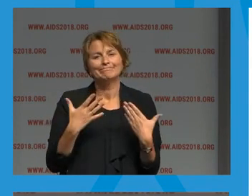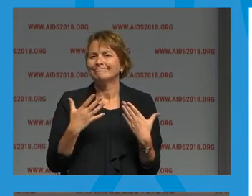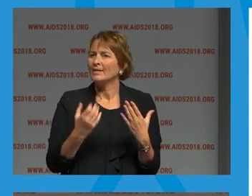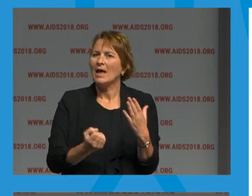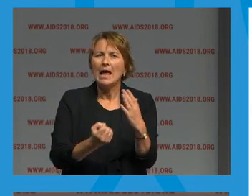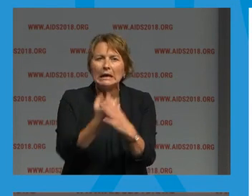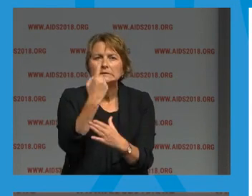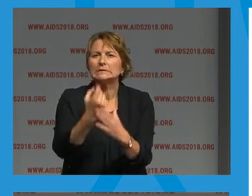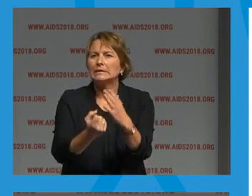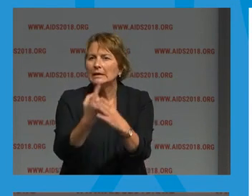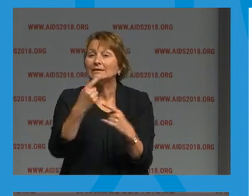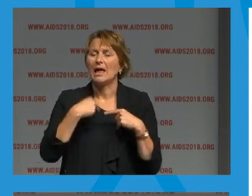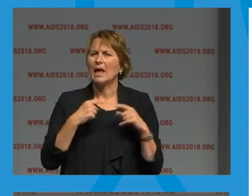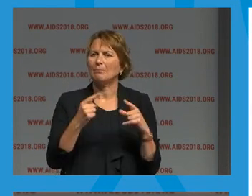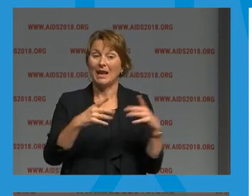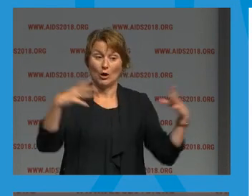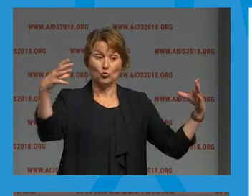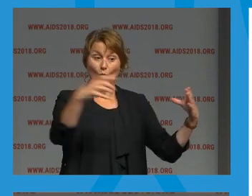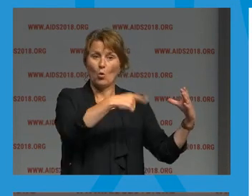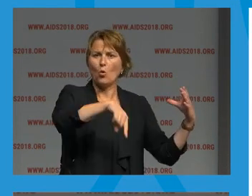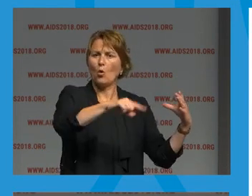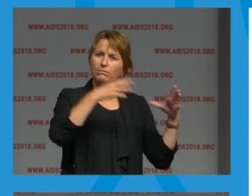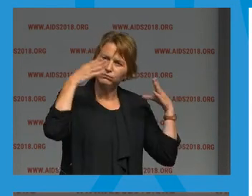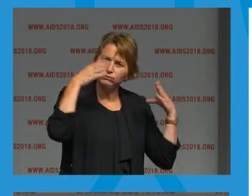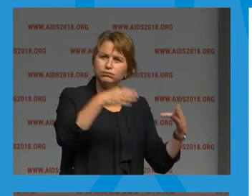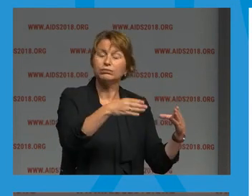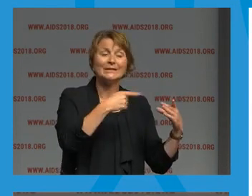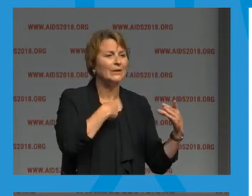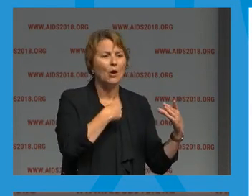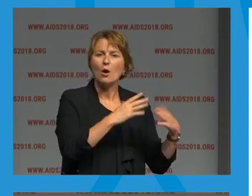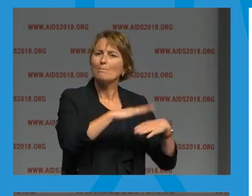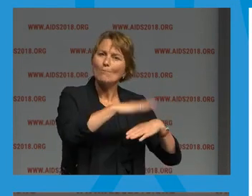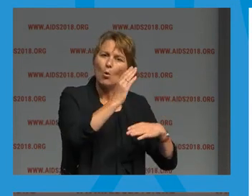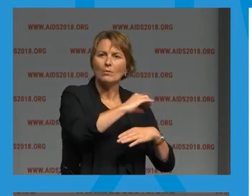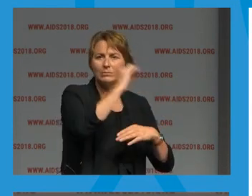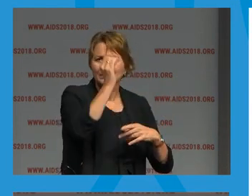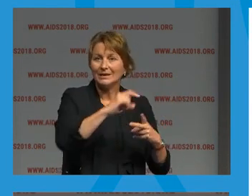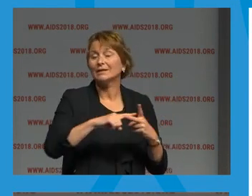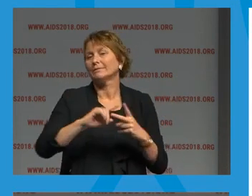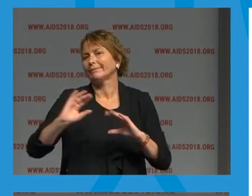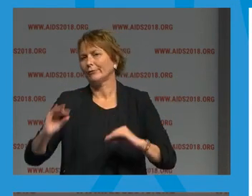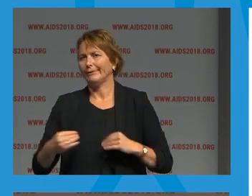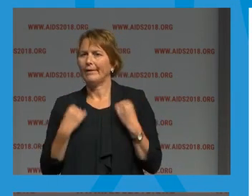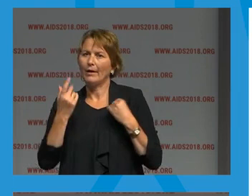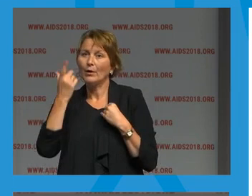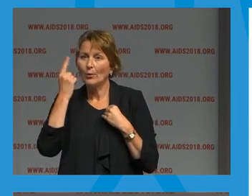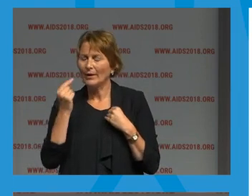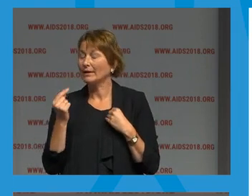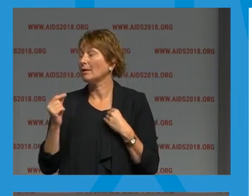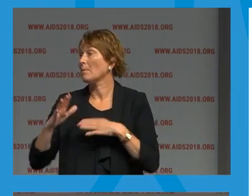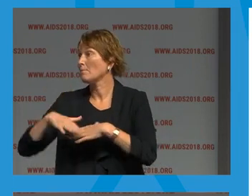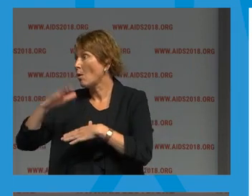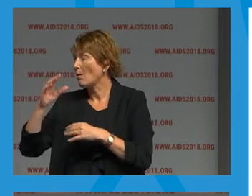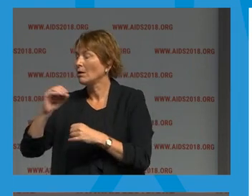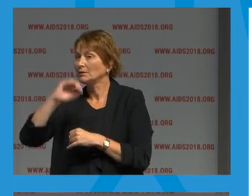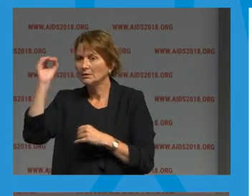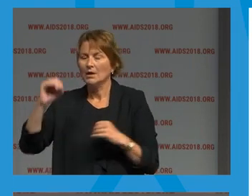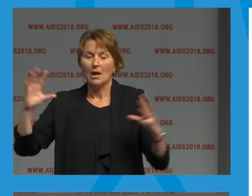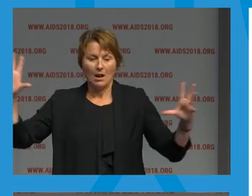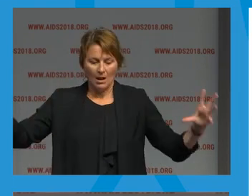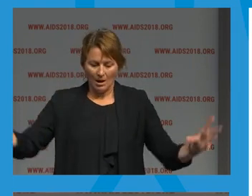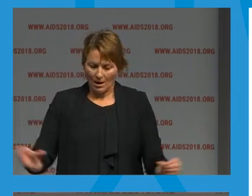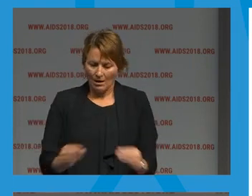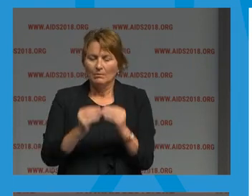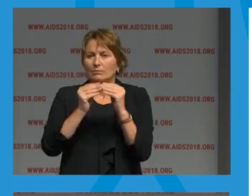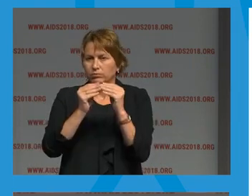incidence in key populations and unrelenting incidence in young women. And if you combine those two together, you could get to 70%